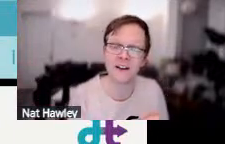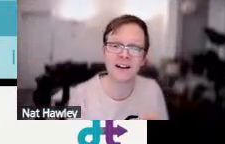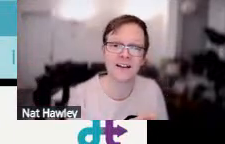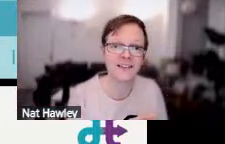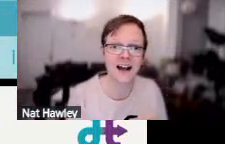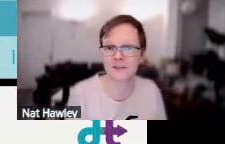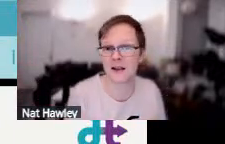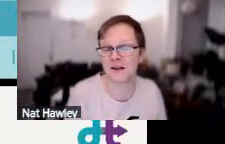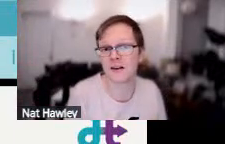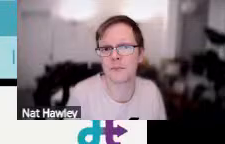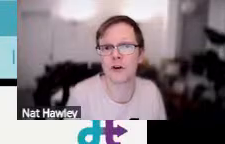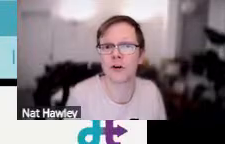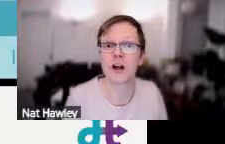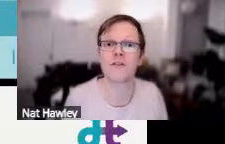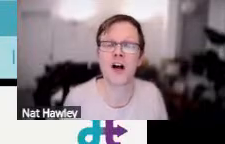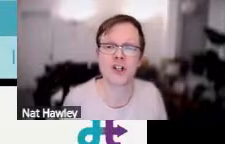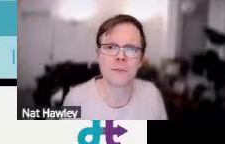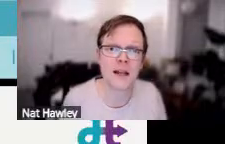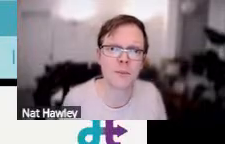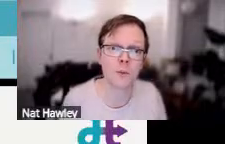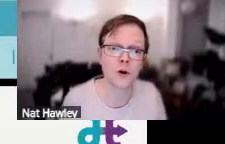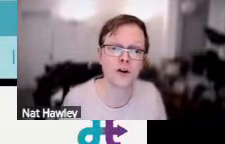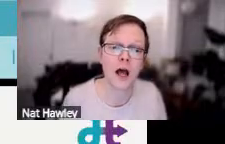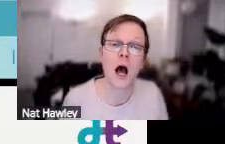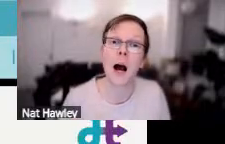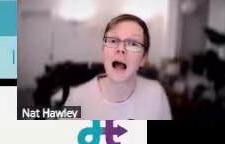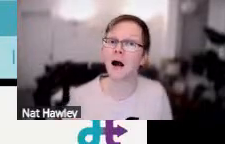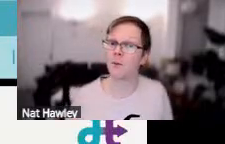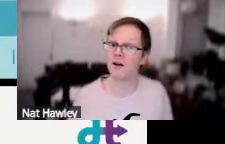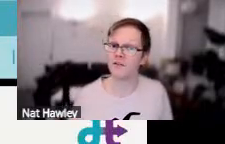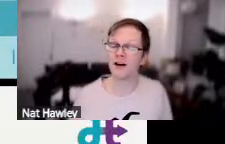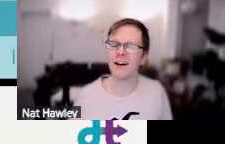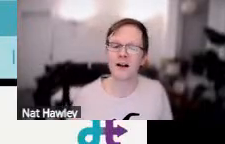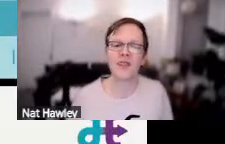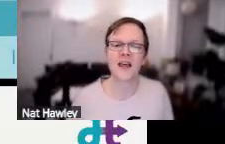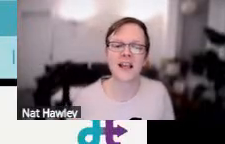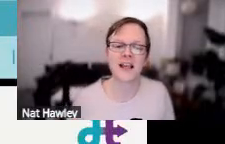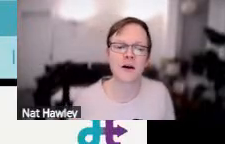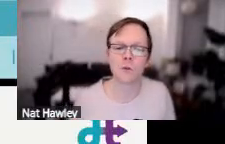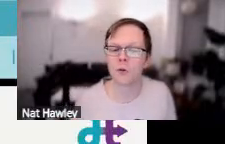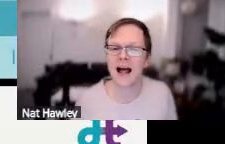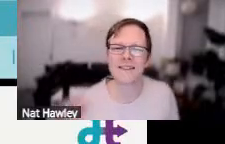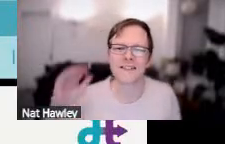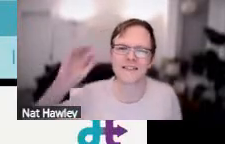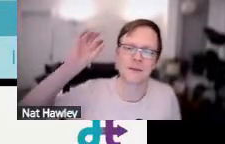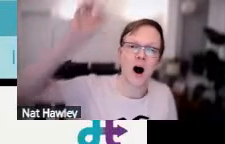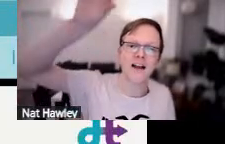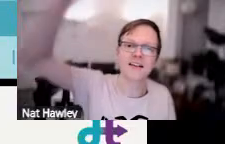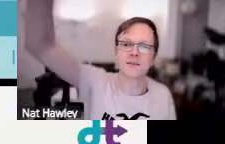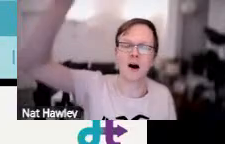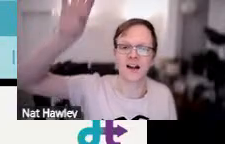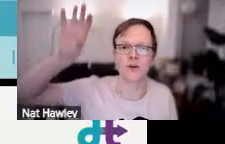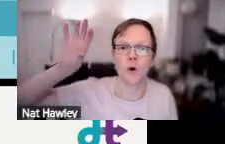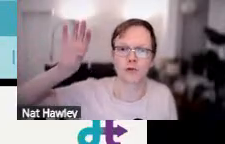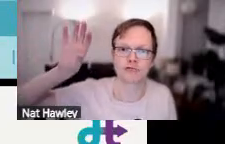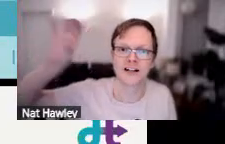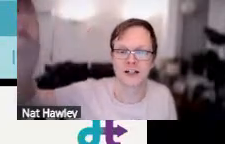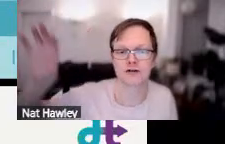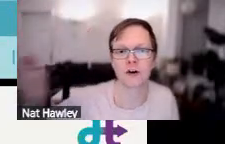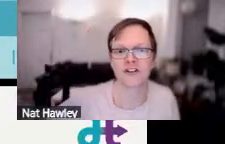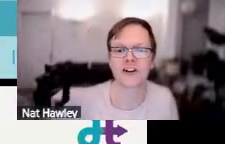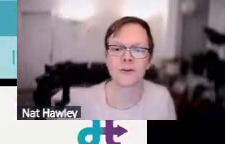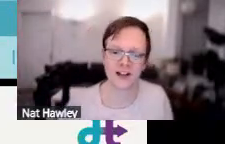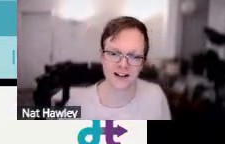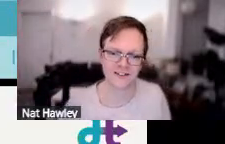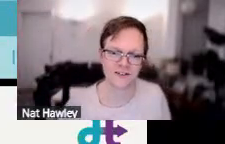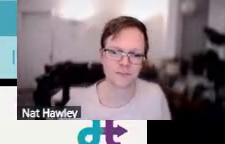many things as maybe some neurodivergent people would. However, they won't have the same high spikes or really